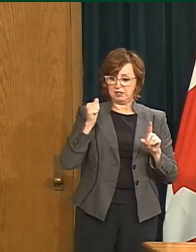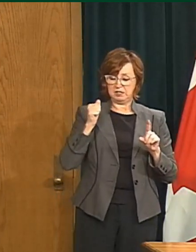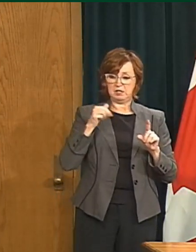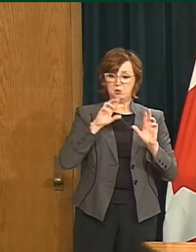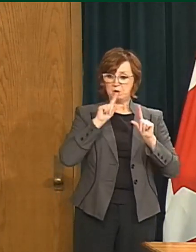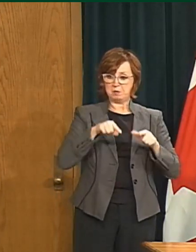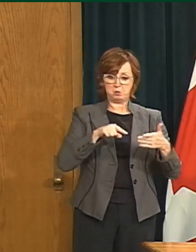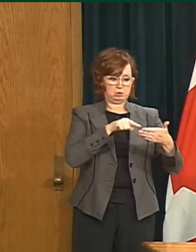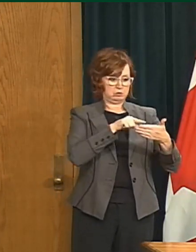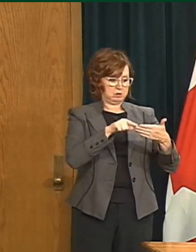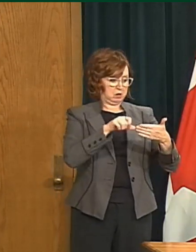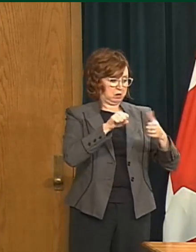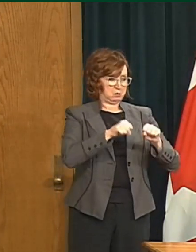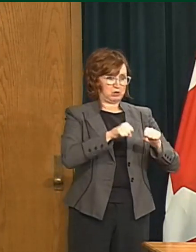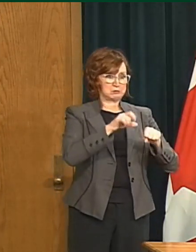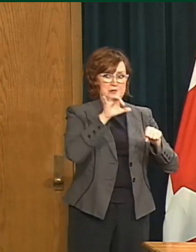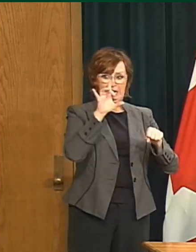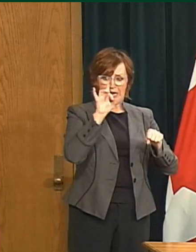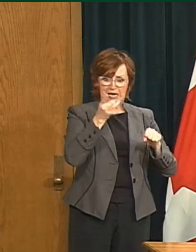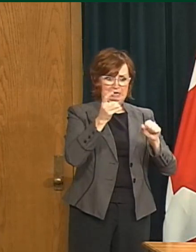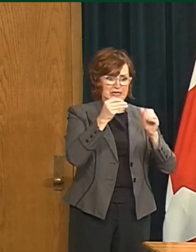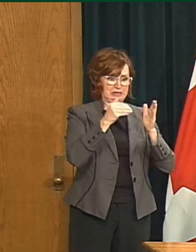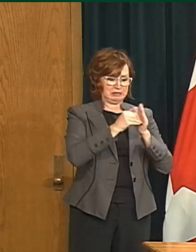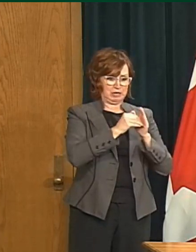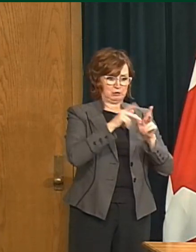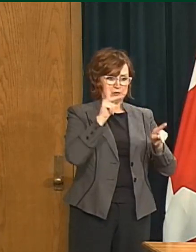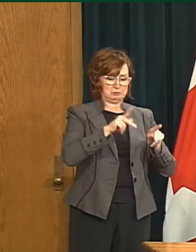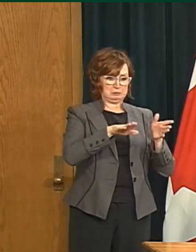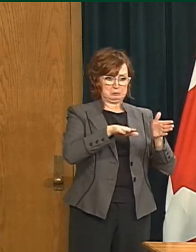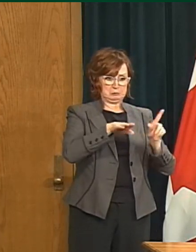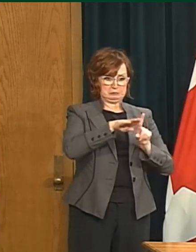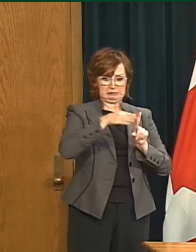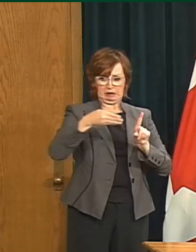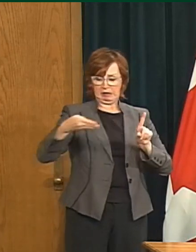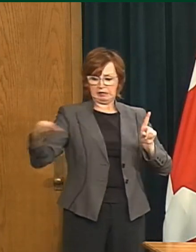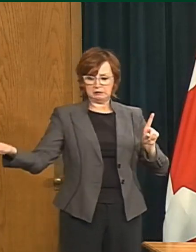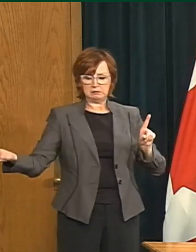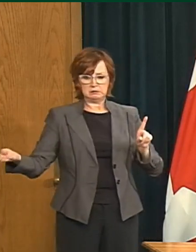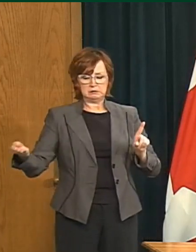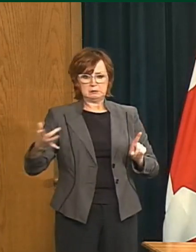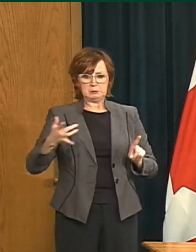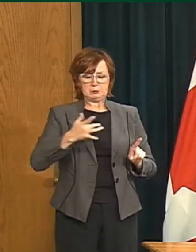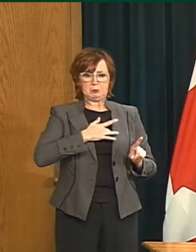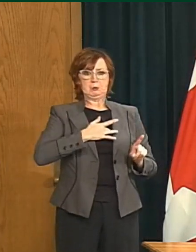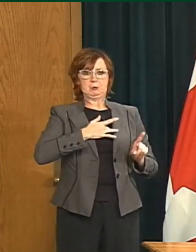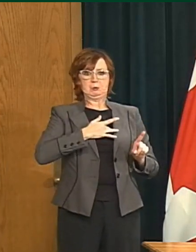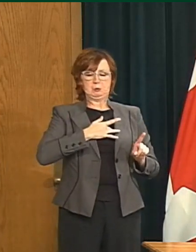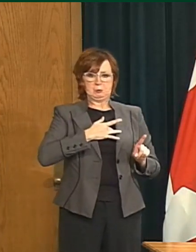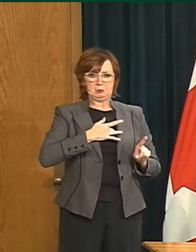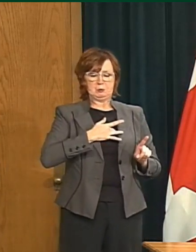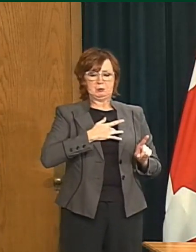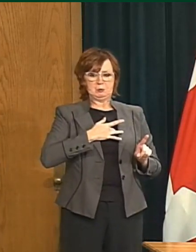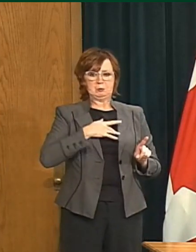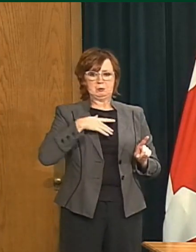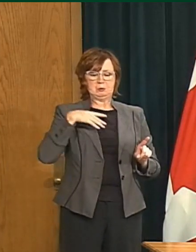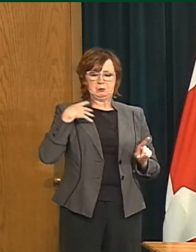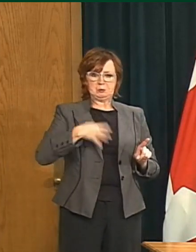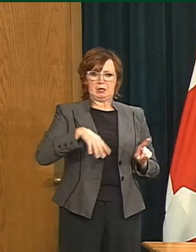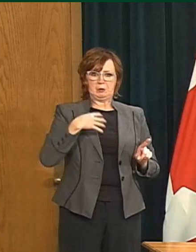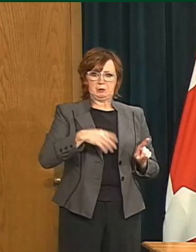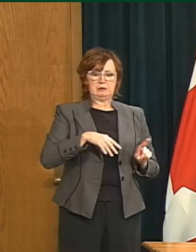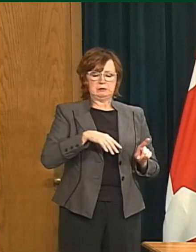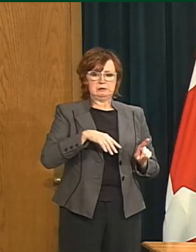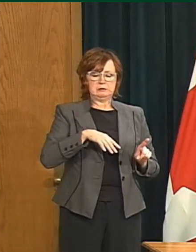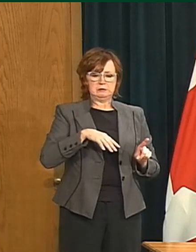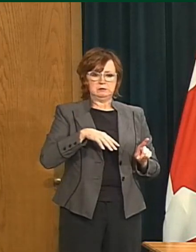of deaths, that for me personally is tremendously alarming, and it strengthens my resolve to ensure that we